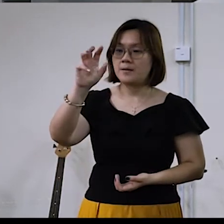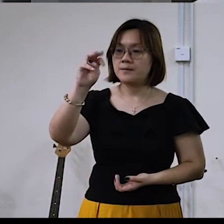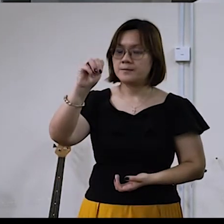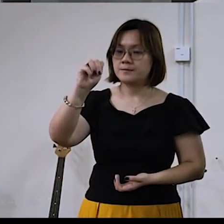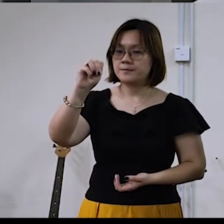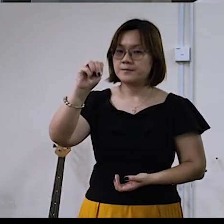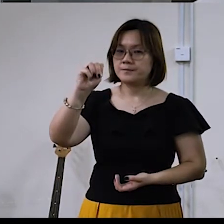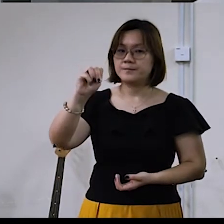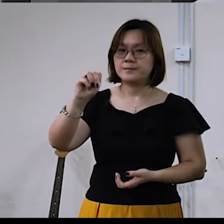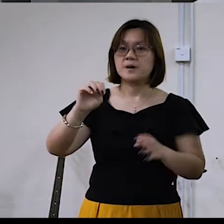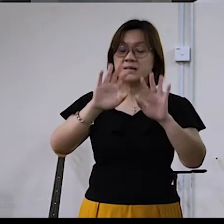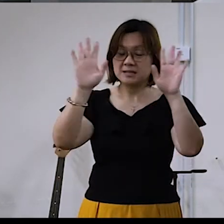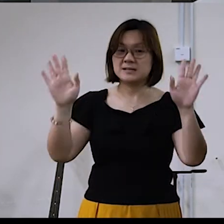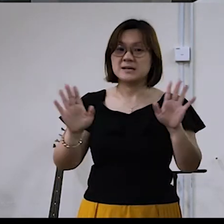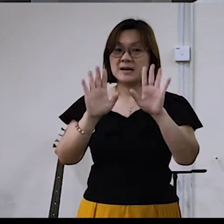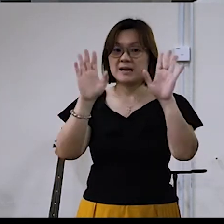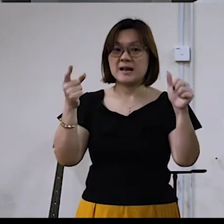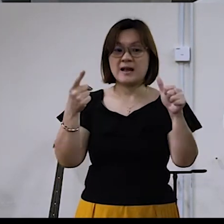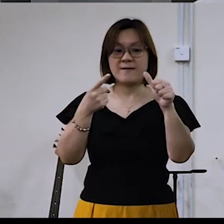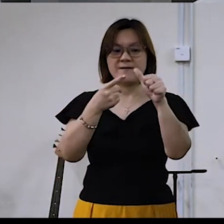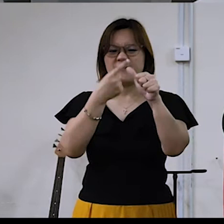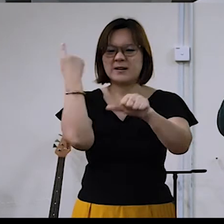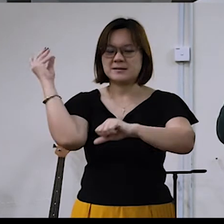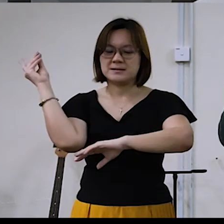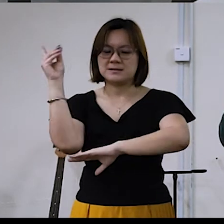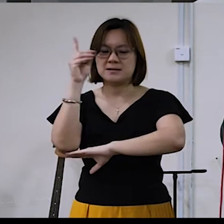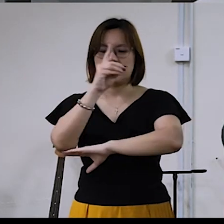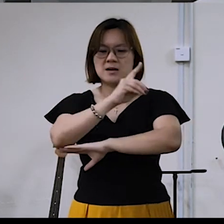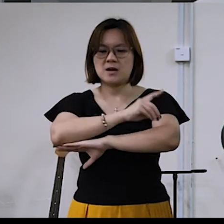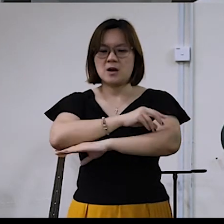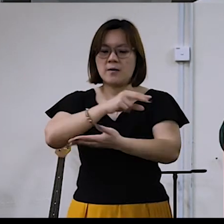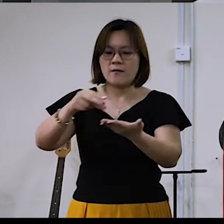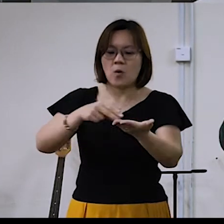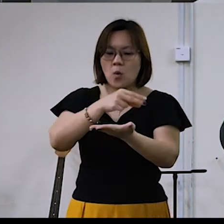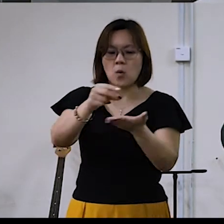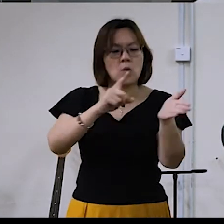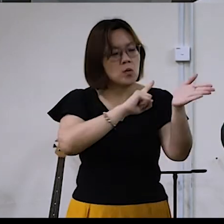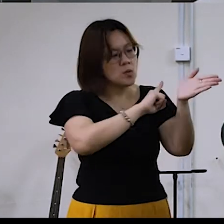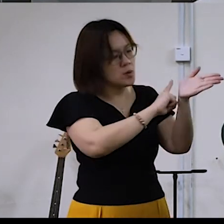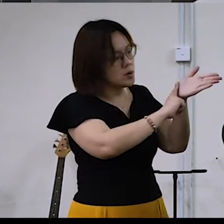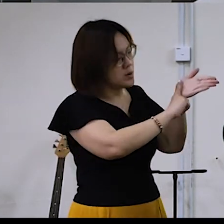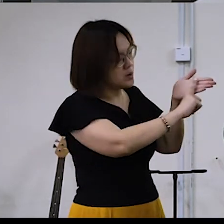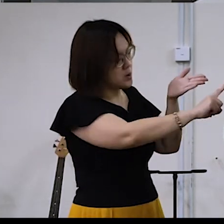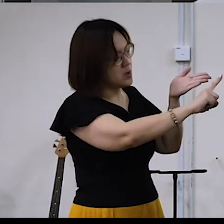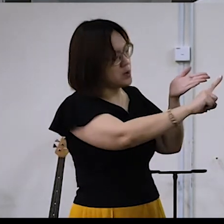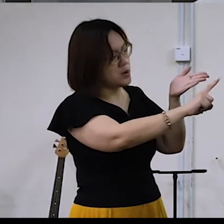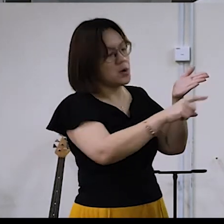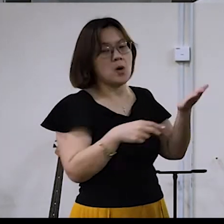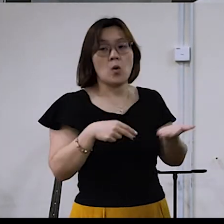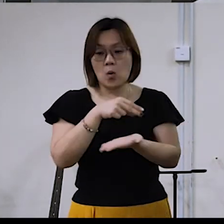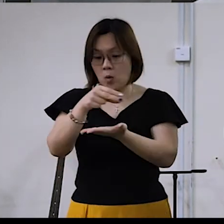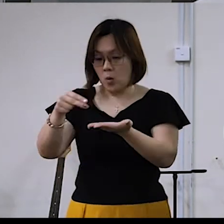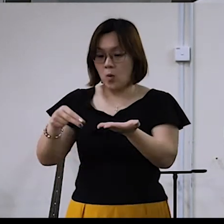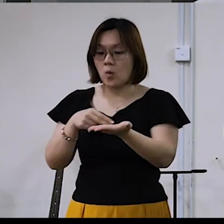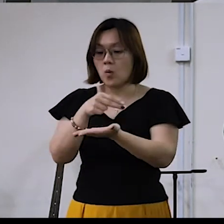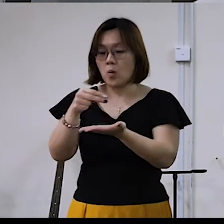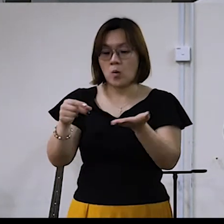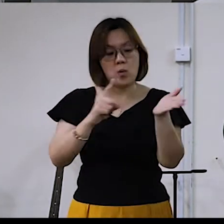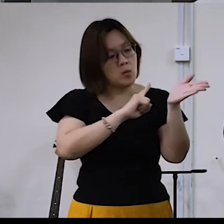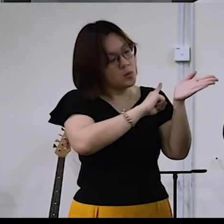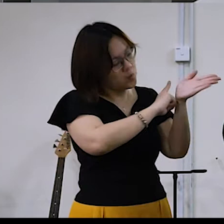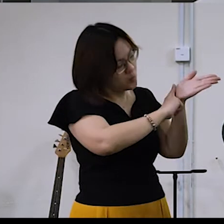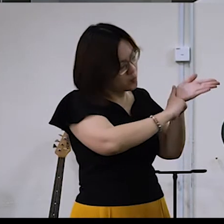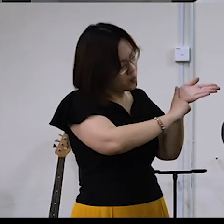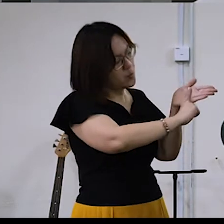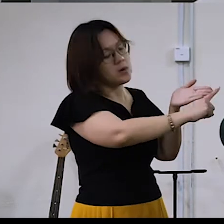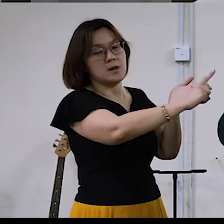you following? Yes. Holy Week is the end of Lent. Get it? You're not confusing, right? So I think as Christians, it's good to know this kind of